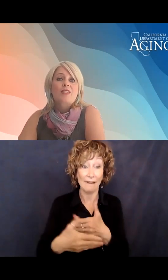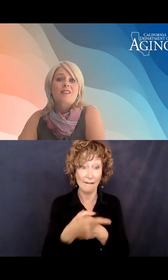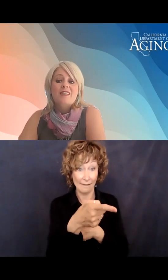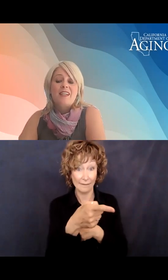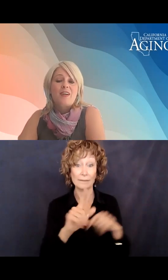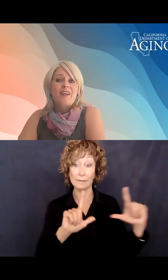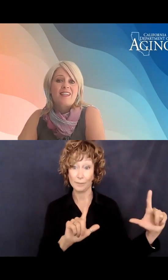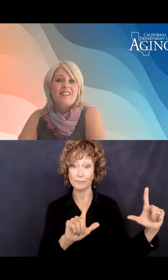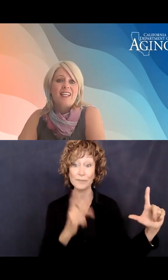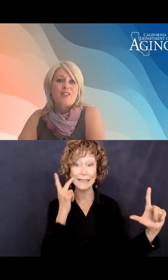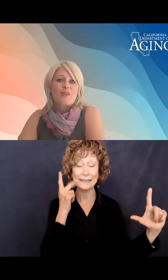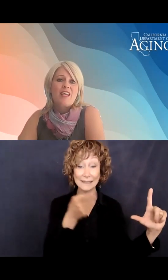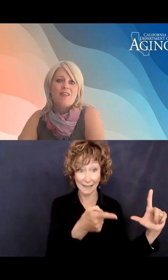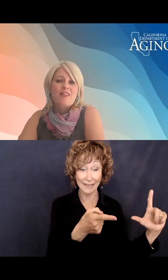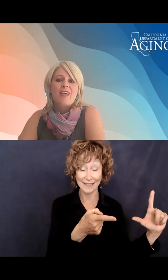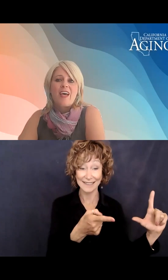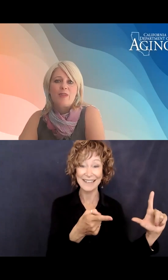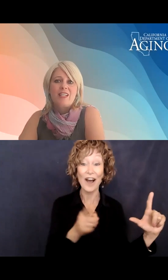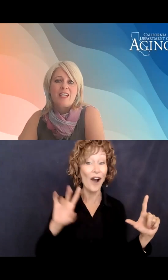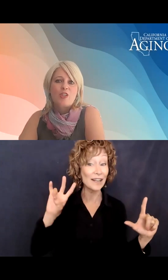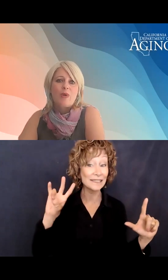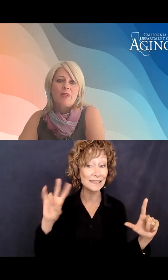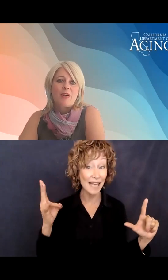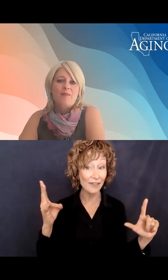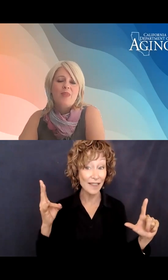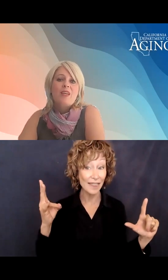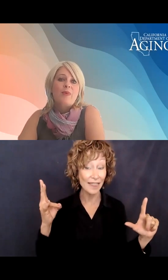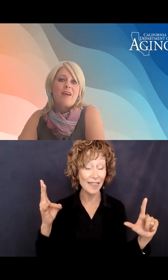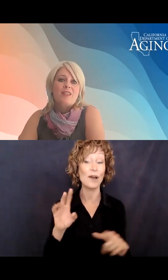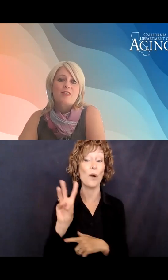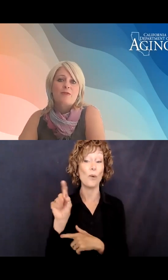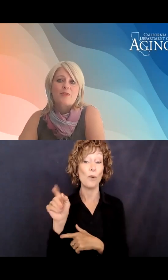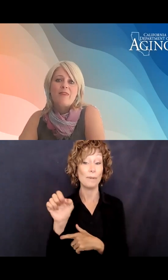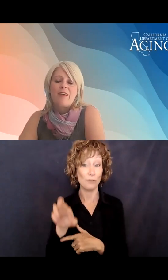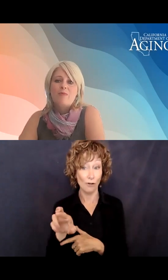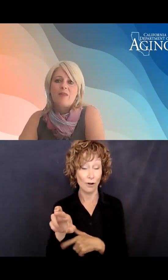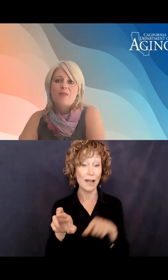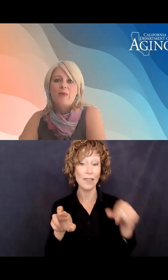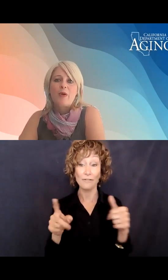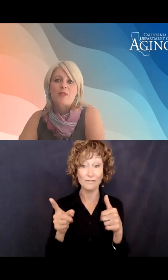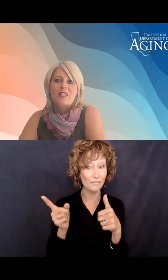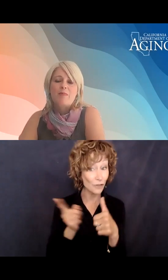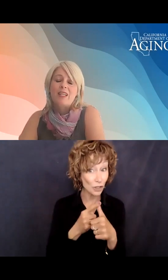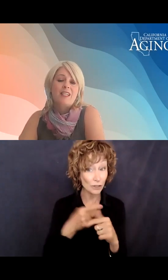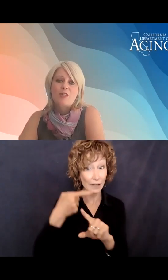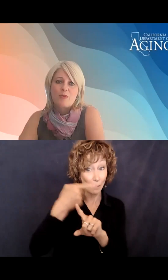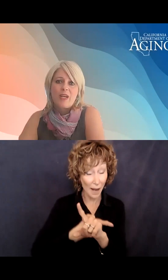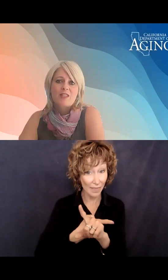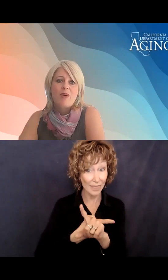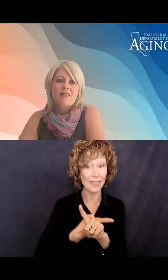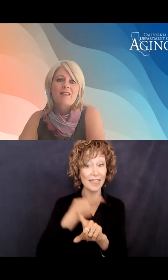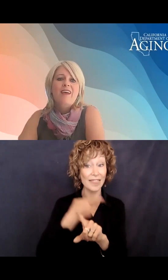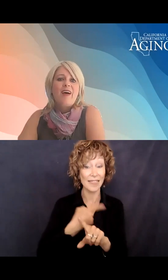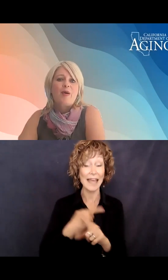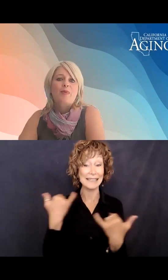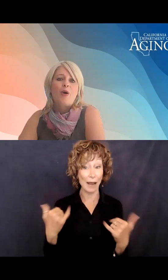So this, as I said, is our 7th Equity and Aging webinar. We have these the first of every month. We are hosting them at least through next